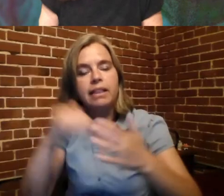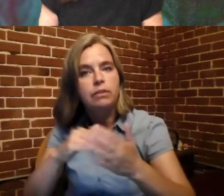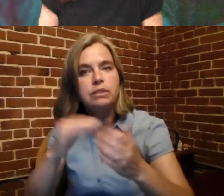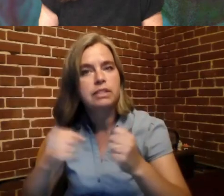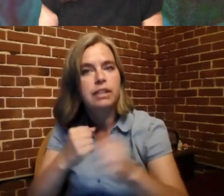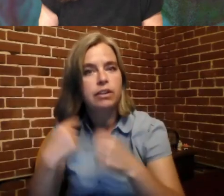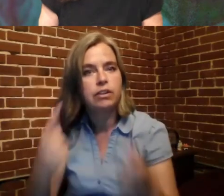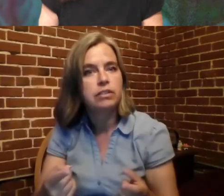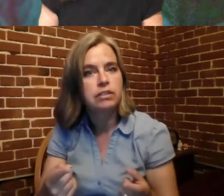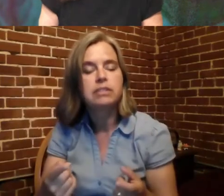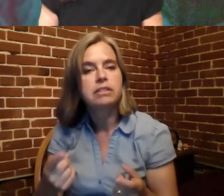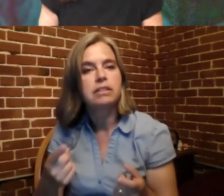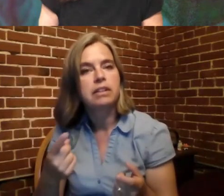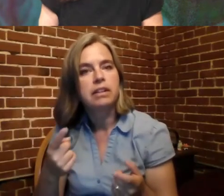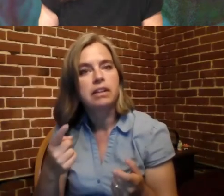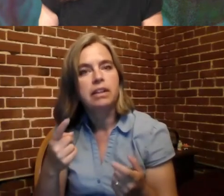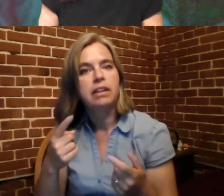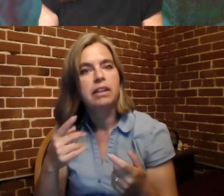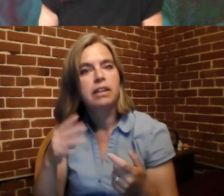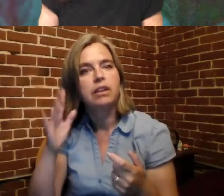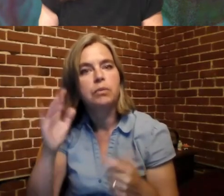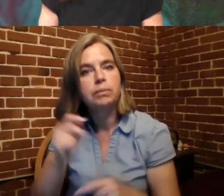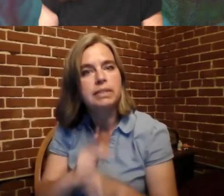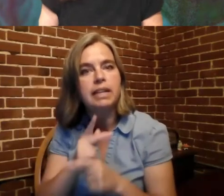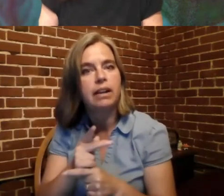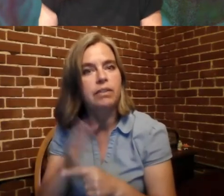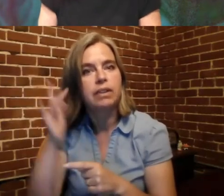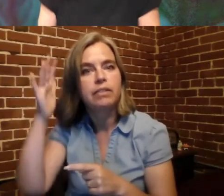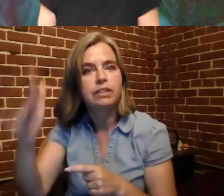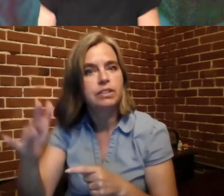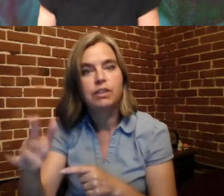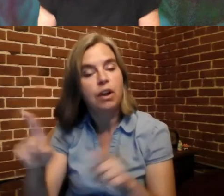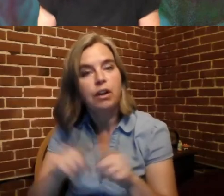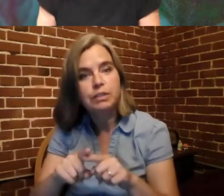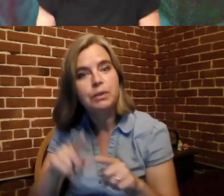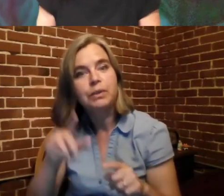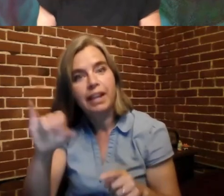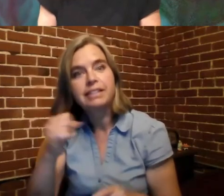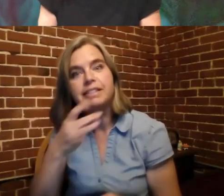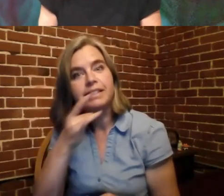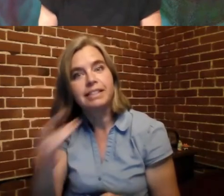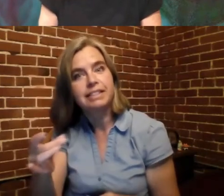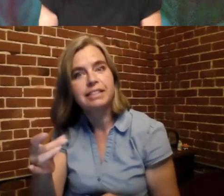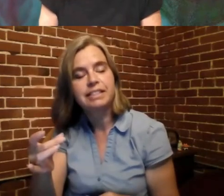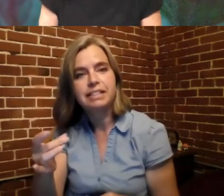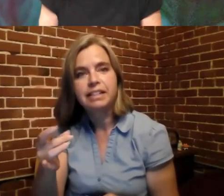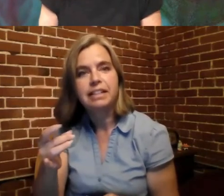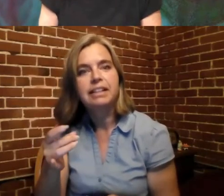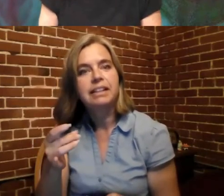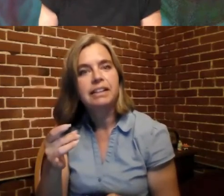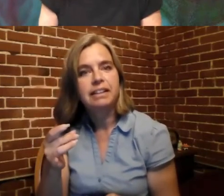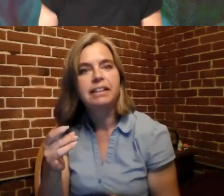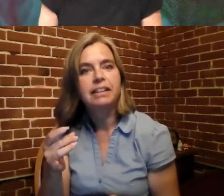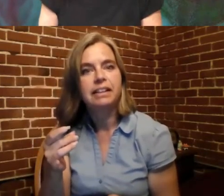tended for the future. And they're also, they are delicious. They really are. I mean, regardless of whether or not you're,